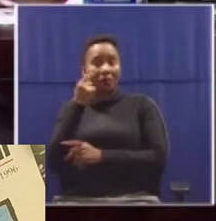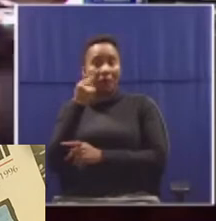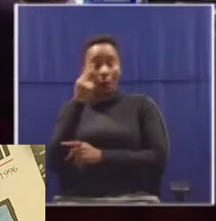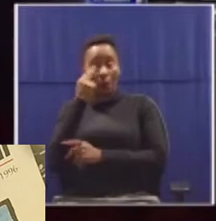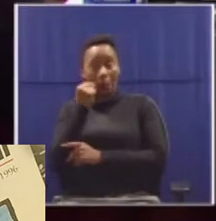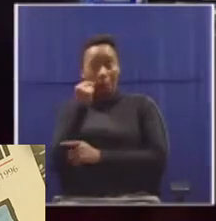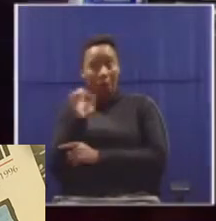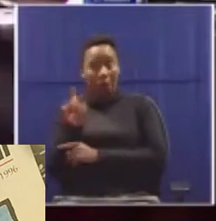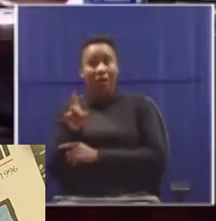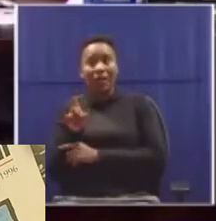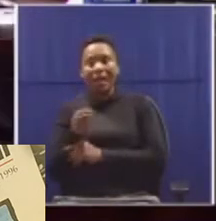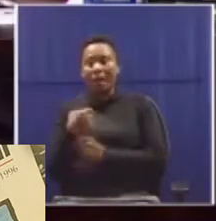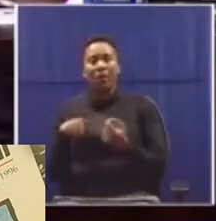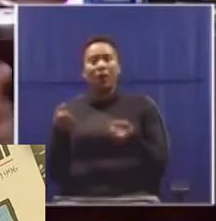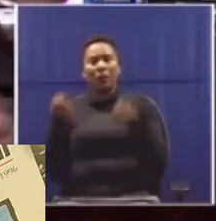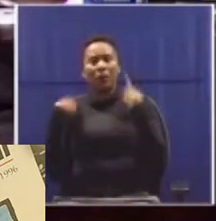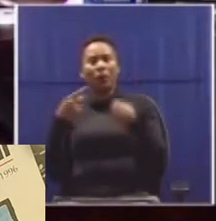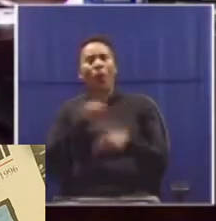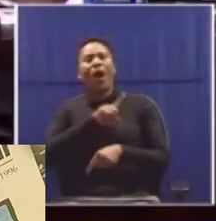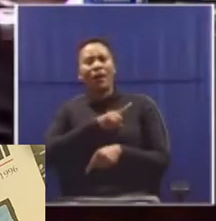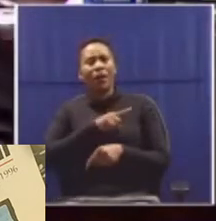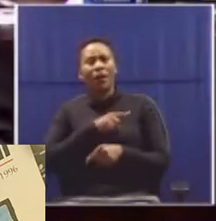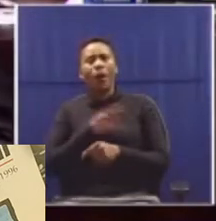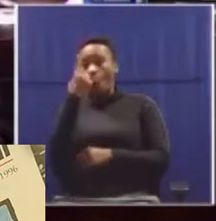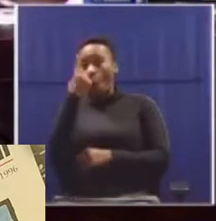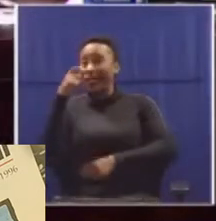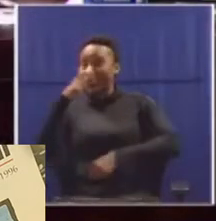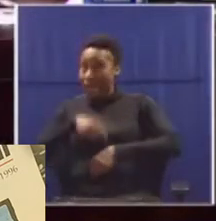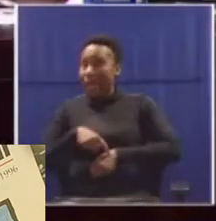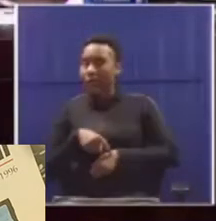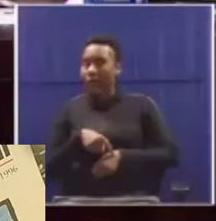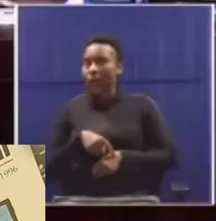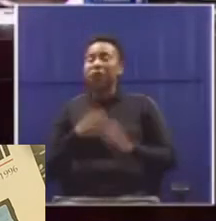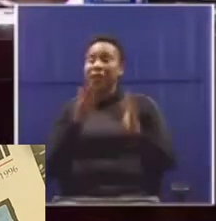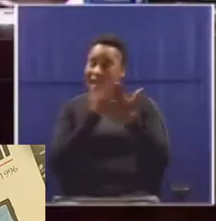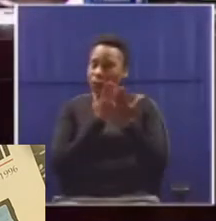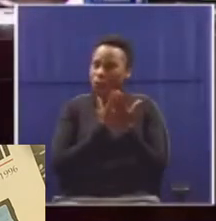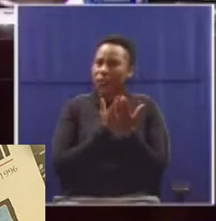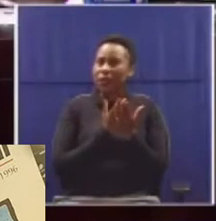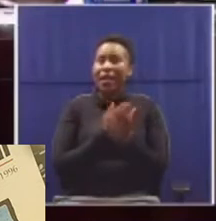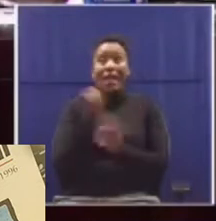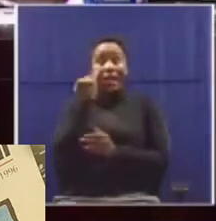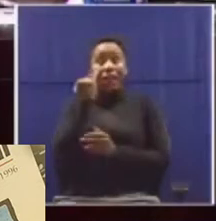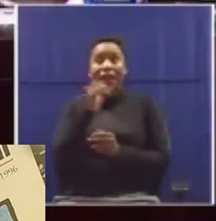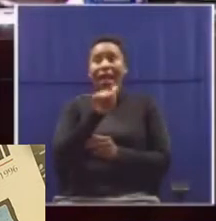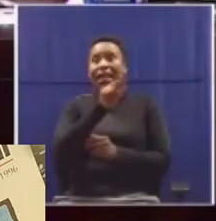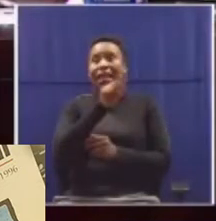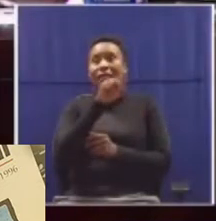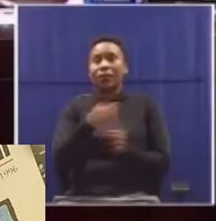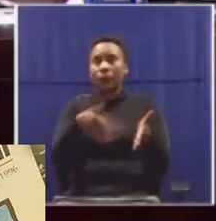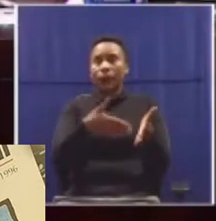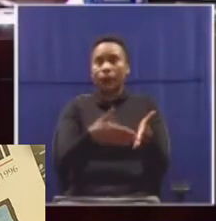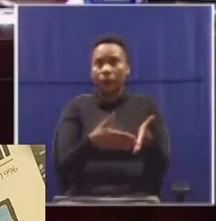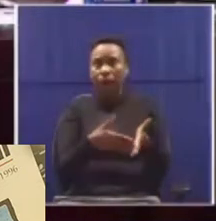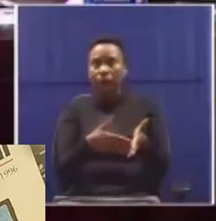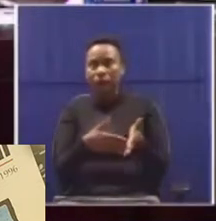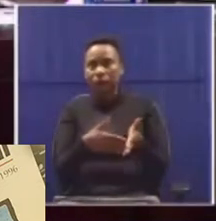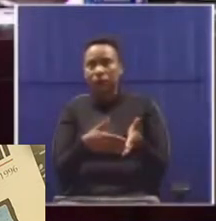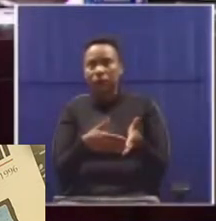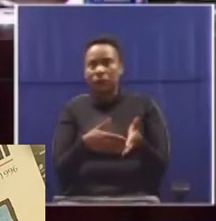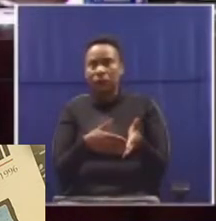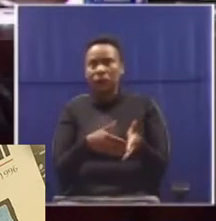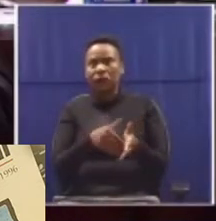why someday in fact if the ANC was not here I think Parliament sheperson will be very